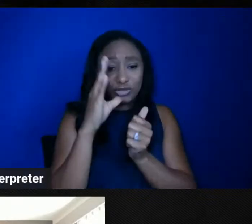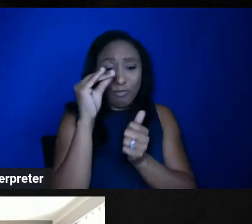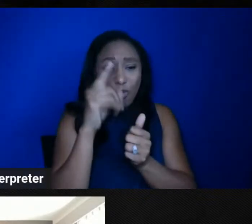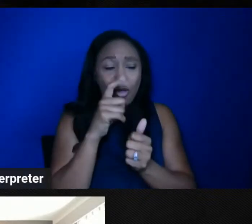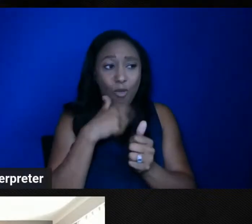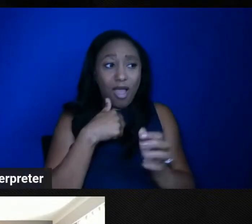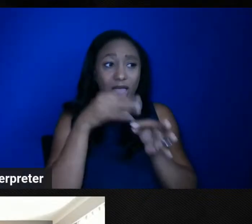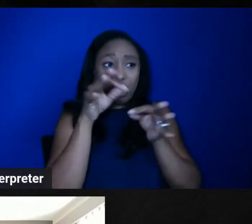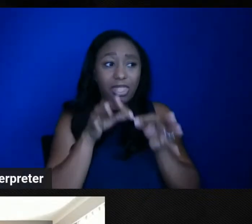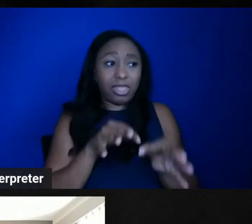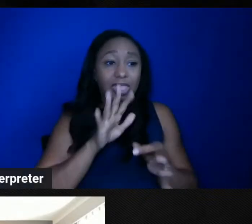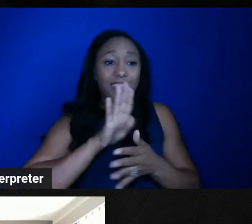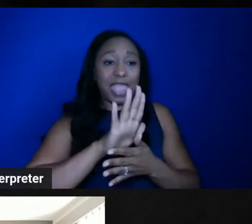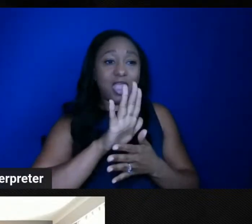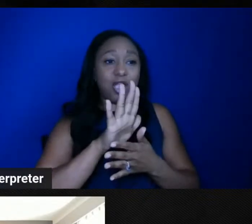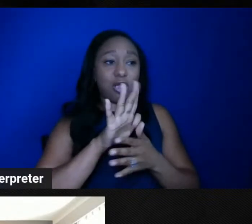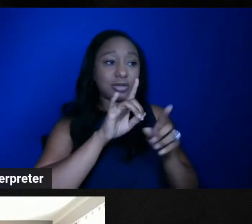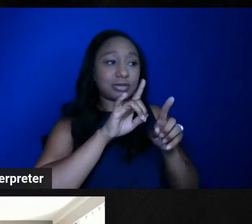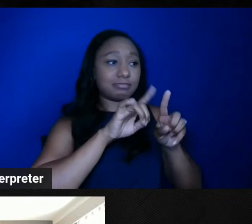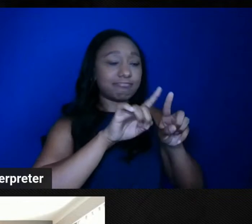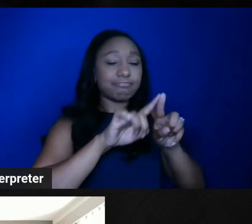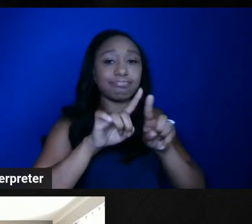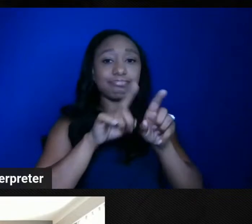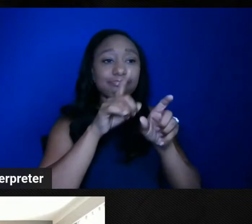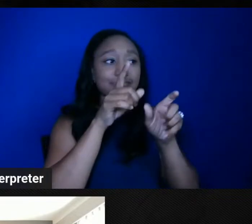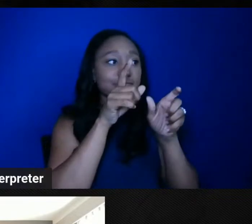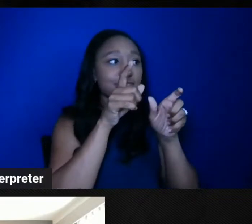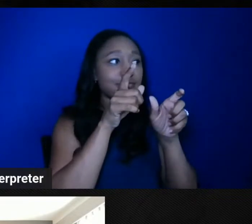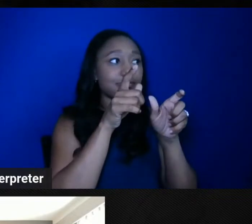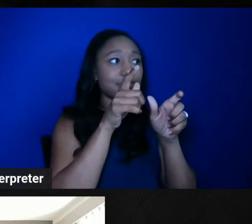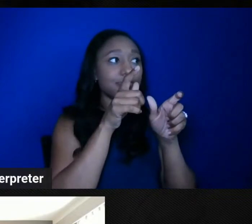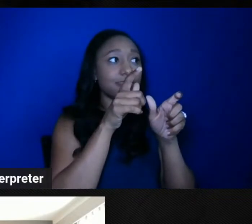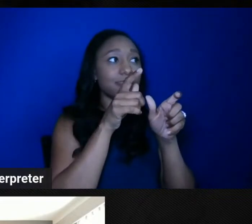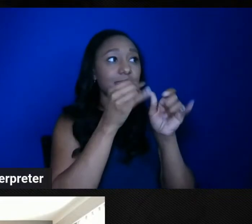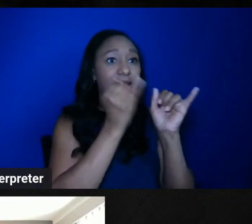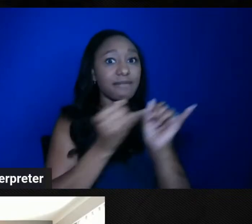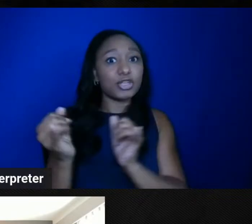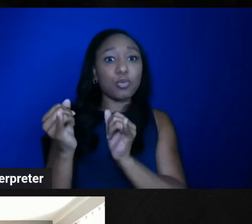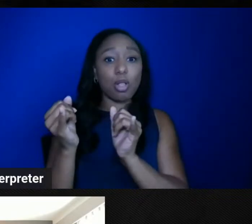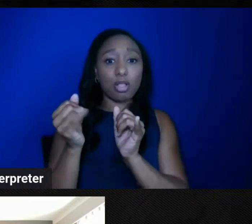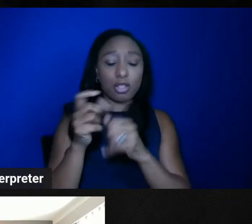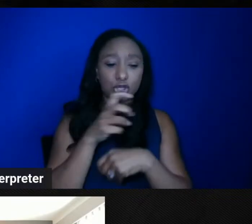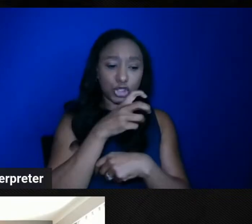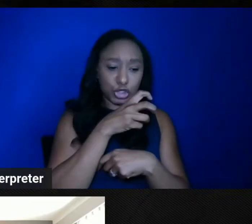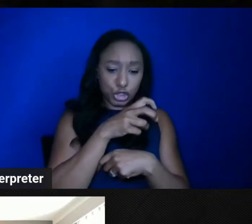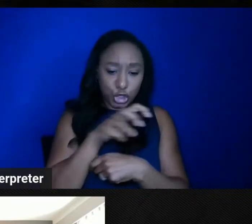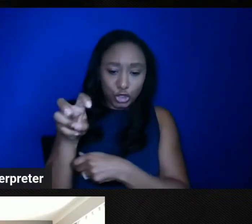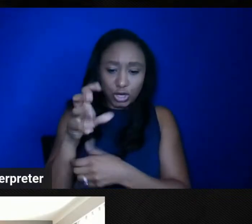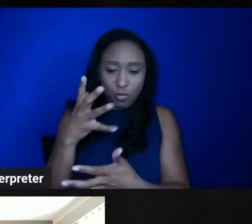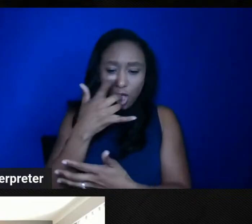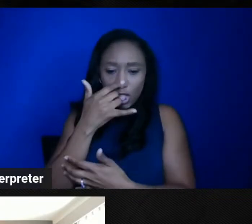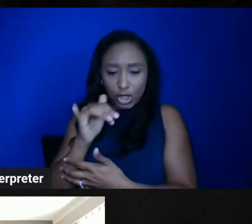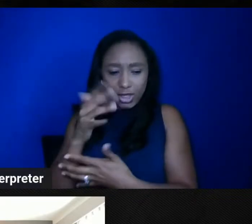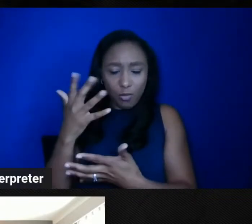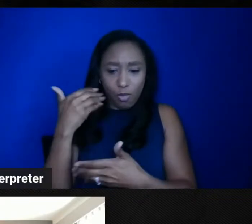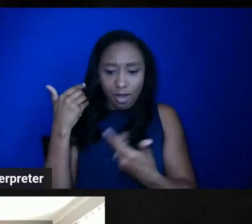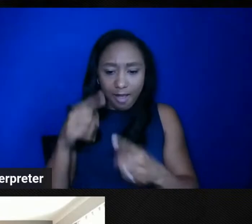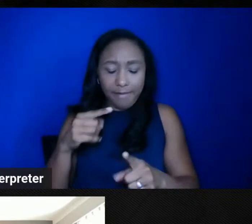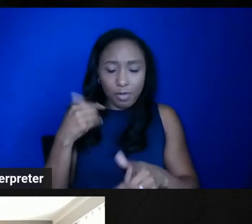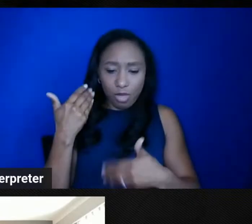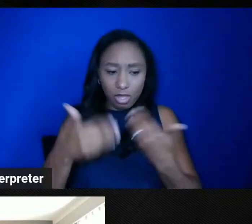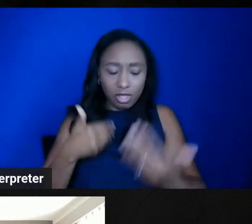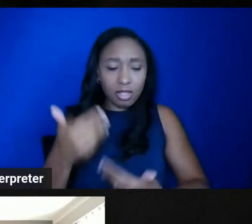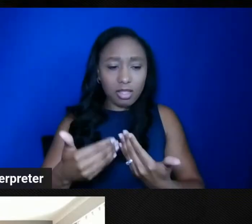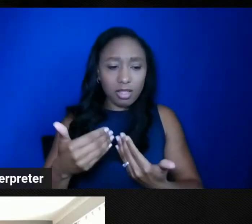other sources to help me contextualize or flesh out what that journey must have been like. I turned to 3 bodies